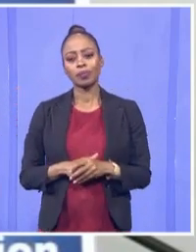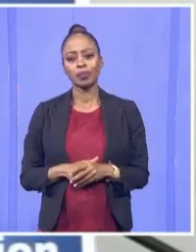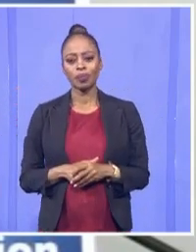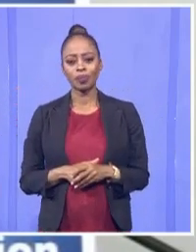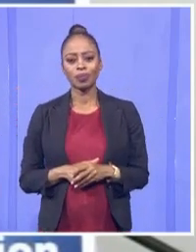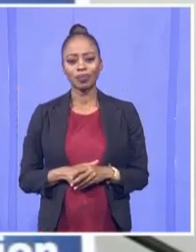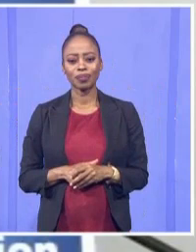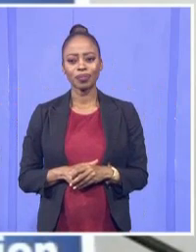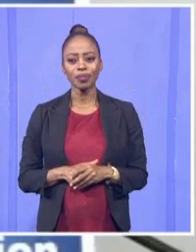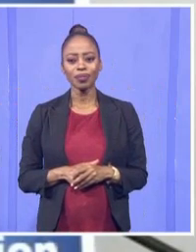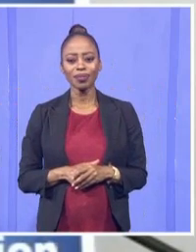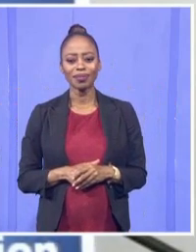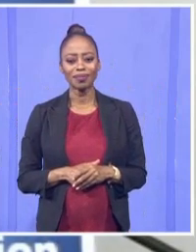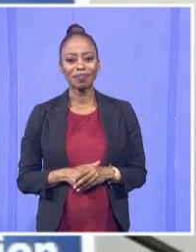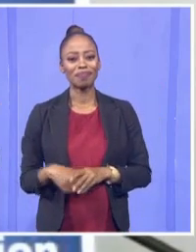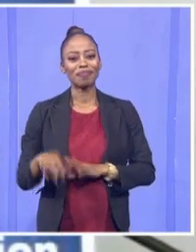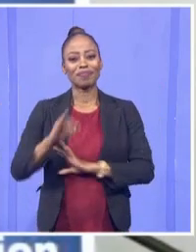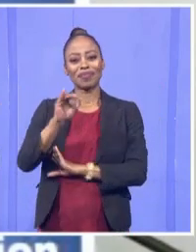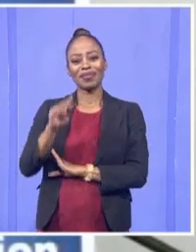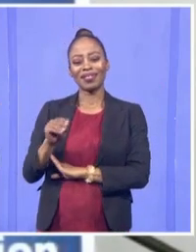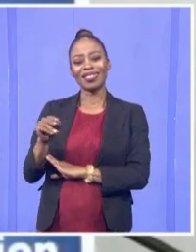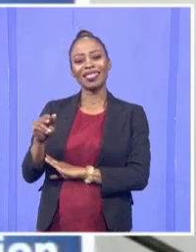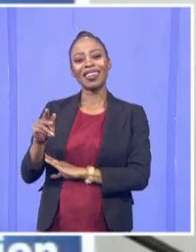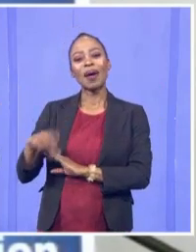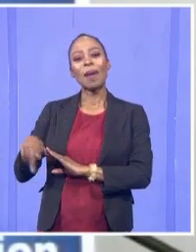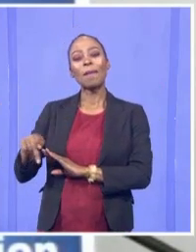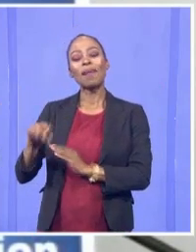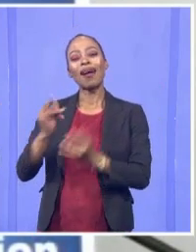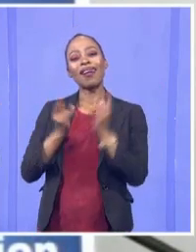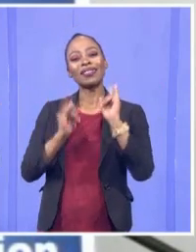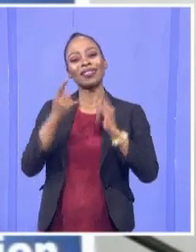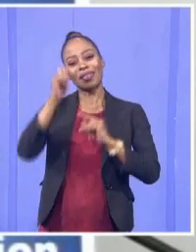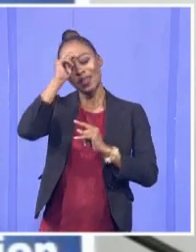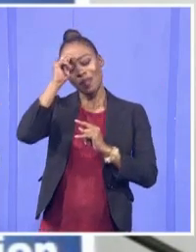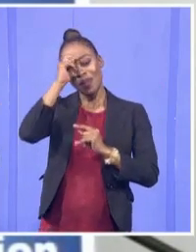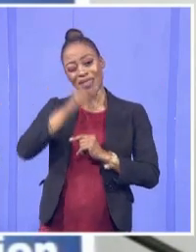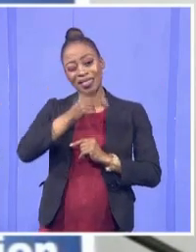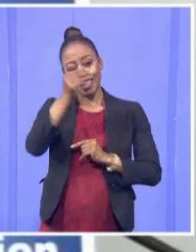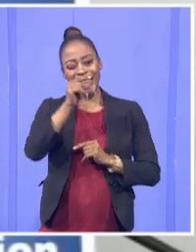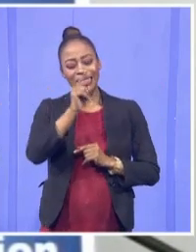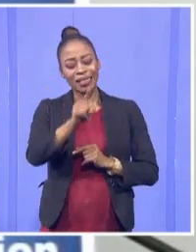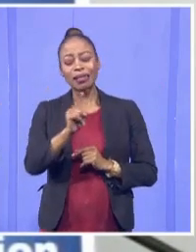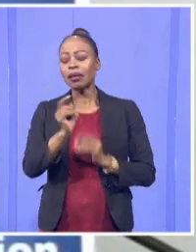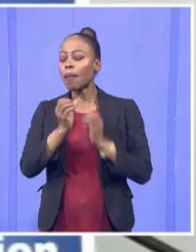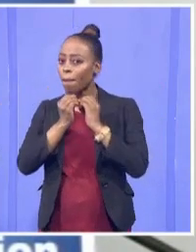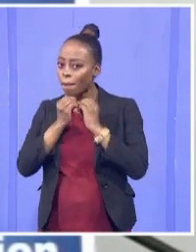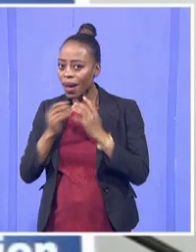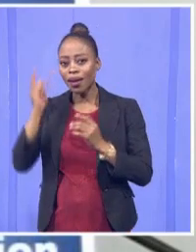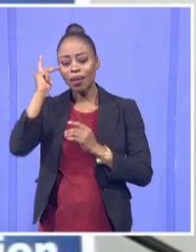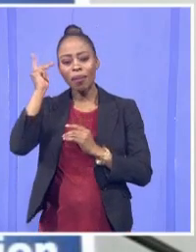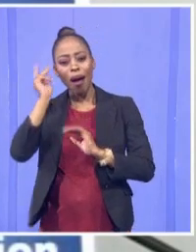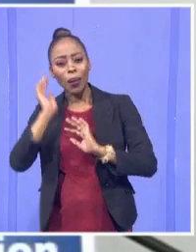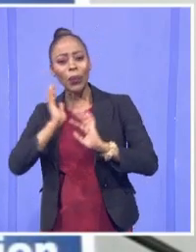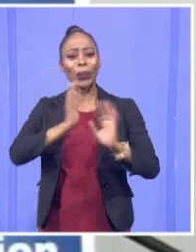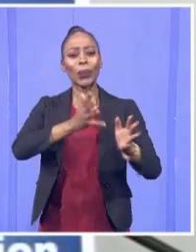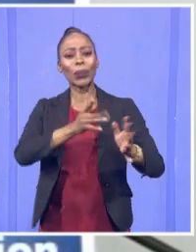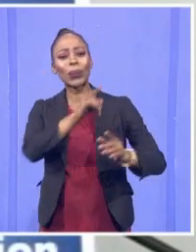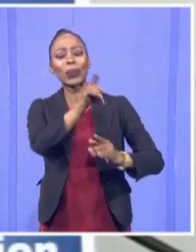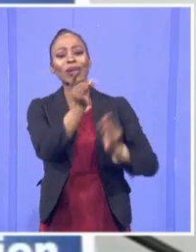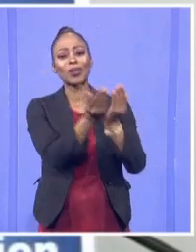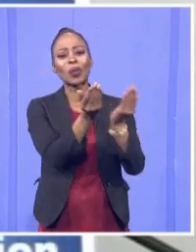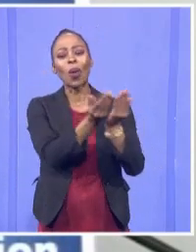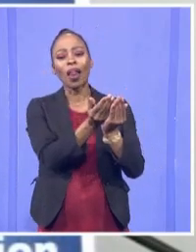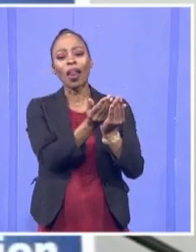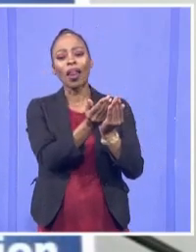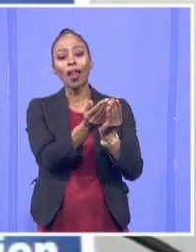When you go to Central Johannesburg, Parktown Boys High is the most sought after school.